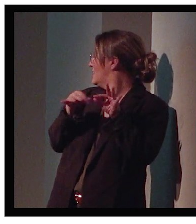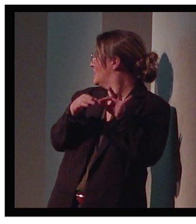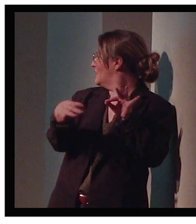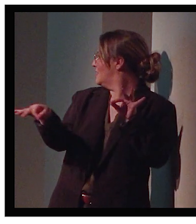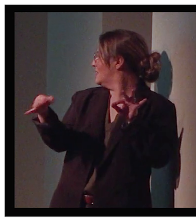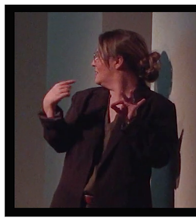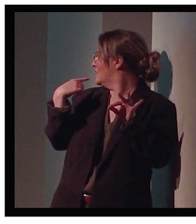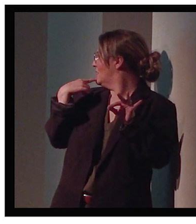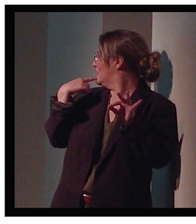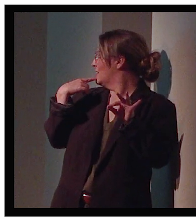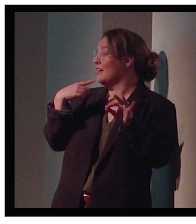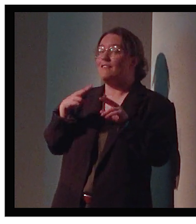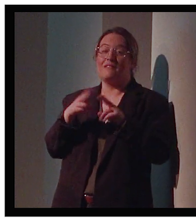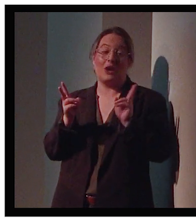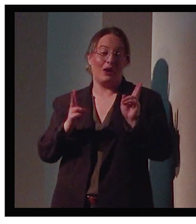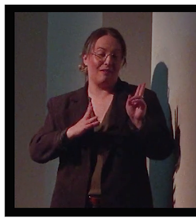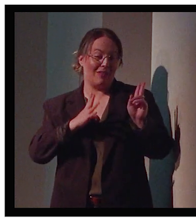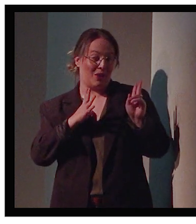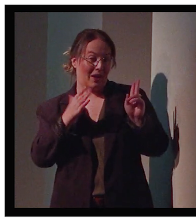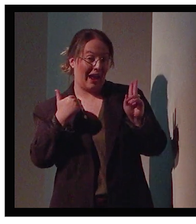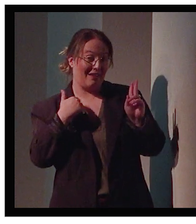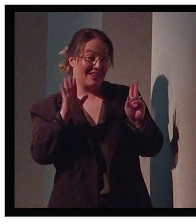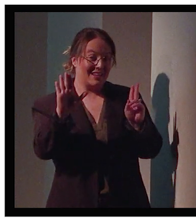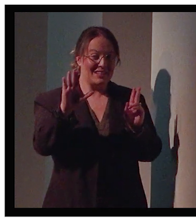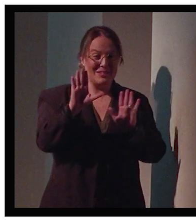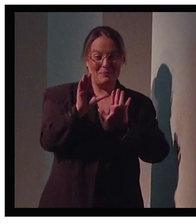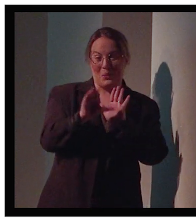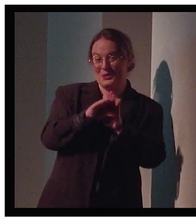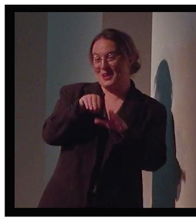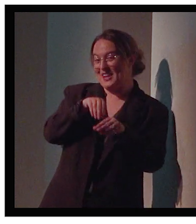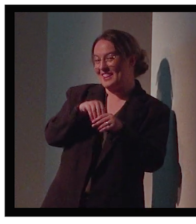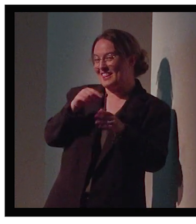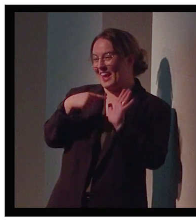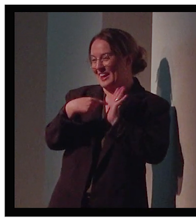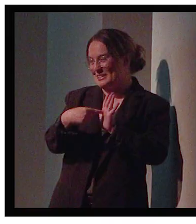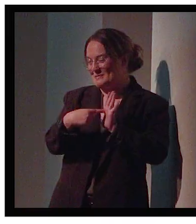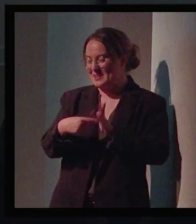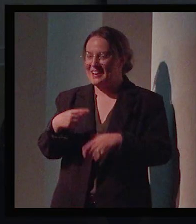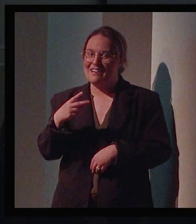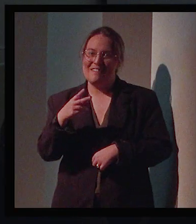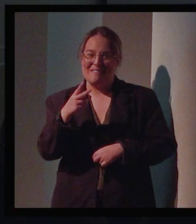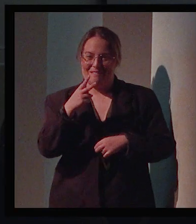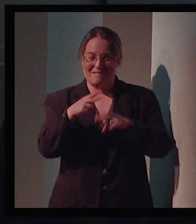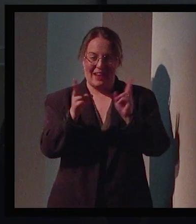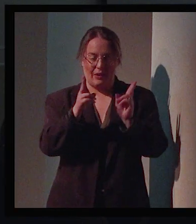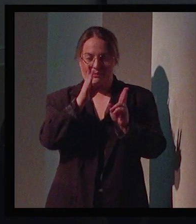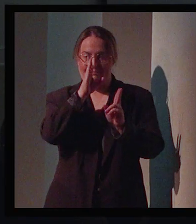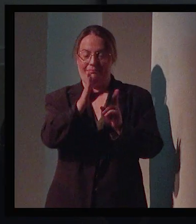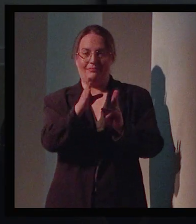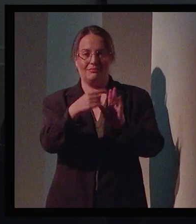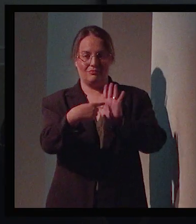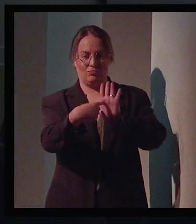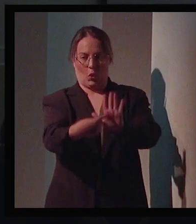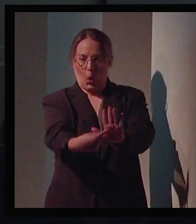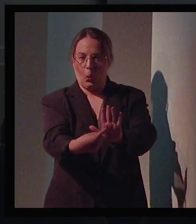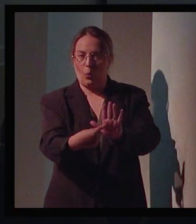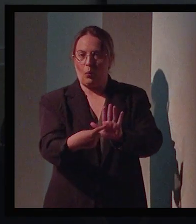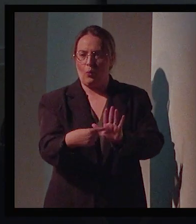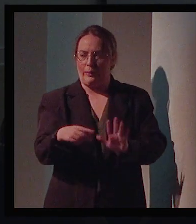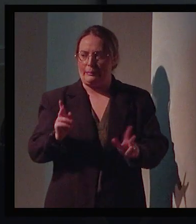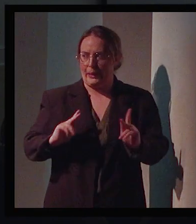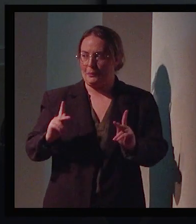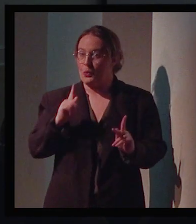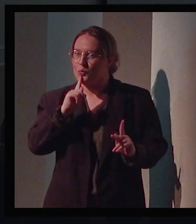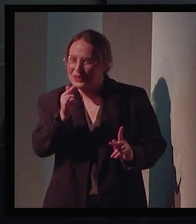effect that it's very flattering to have his portrait in the exhibition. So it's kind of a very direct way of referencing what people